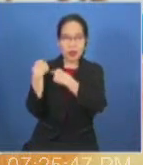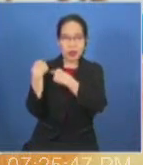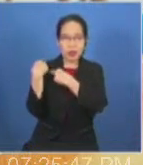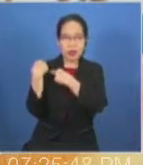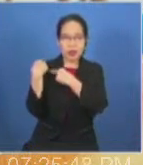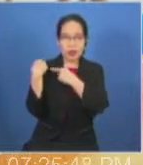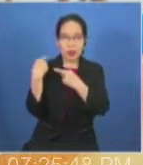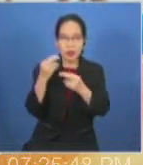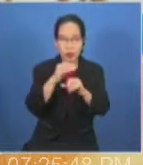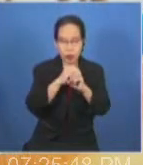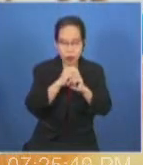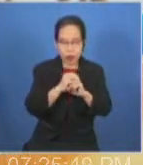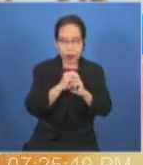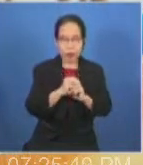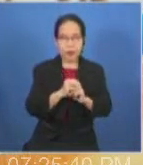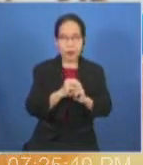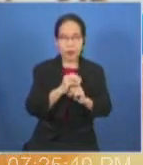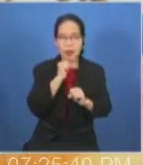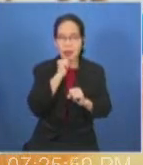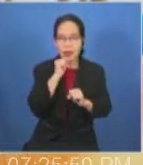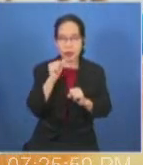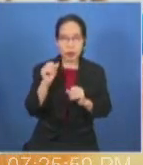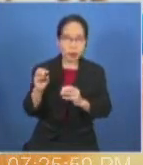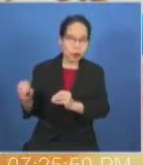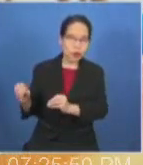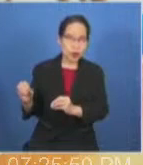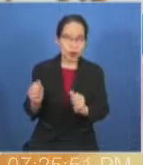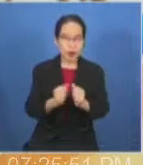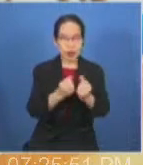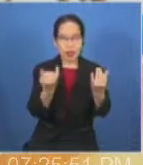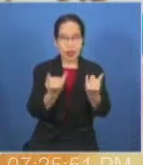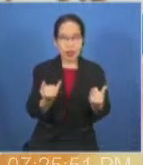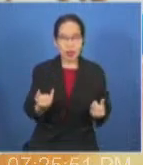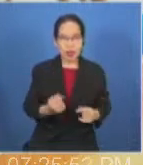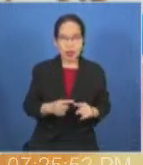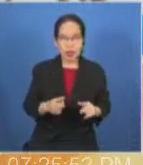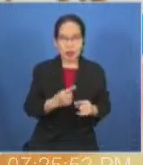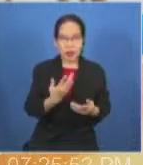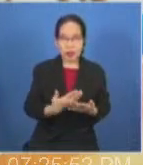will not be imputed with idolatry.